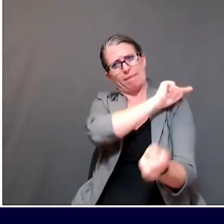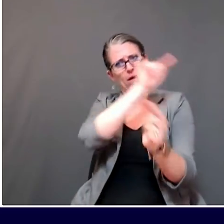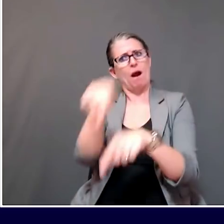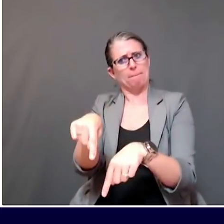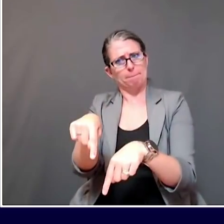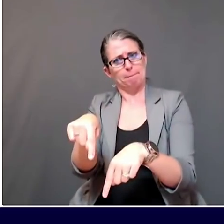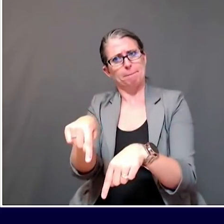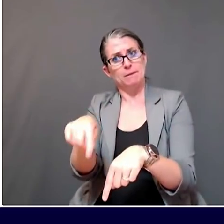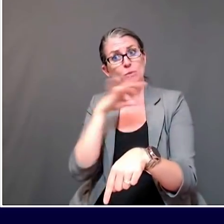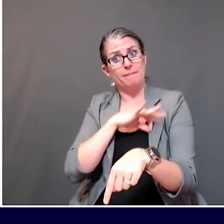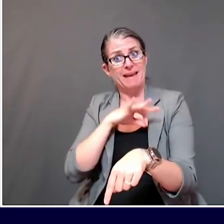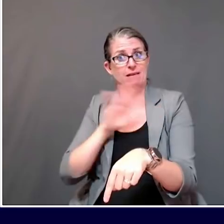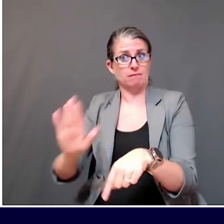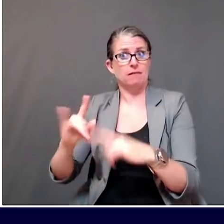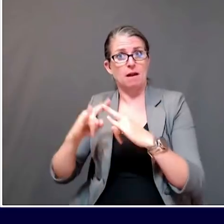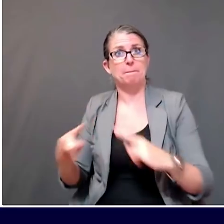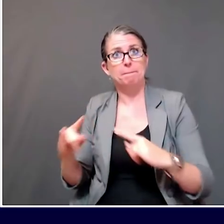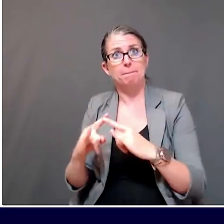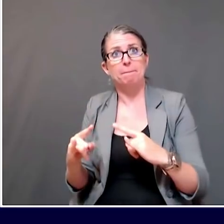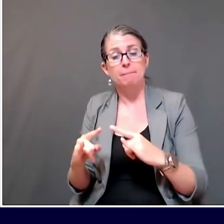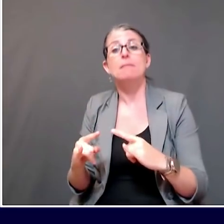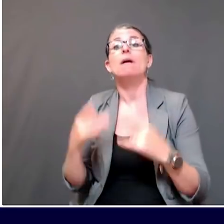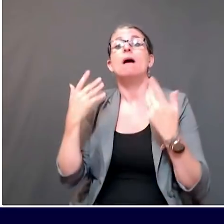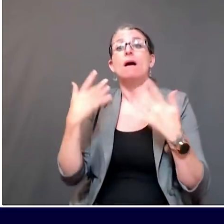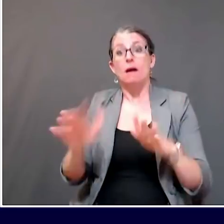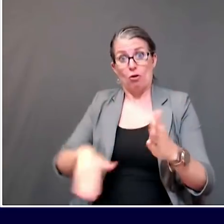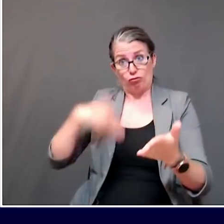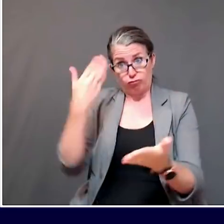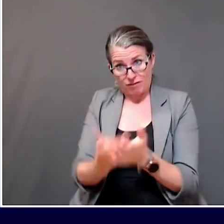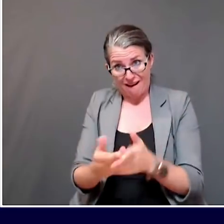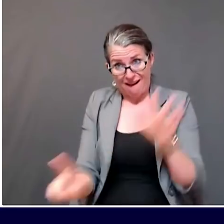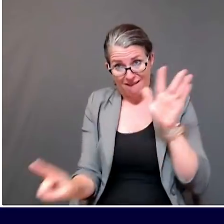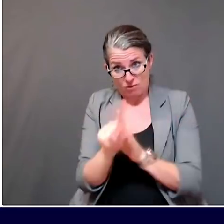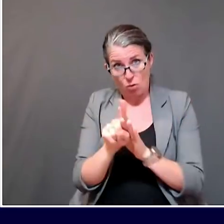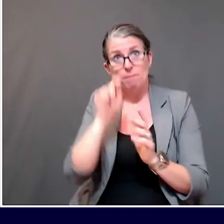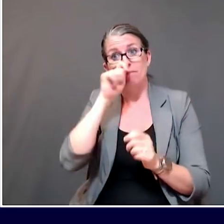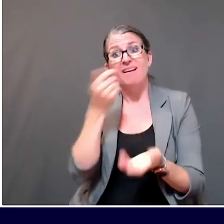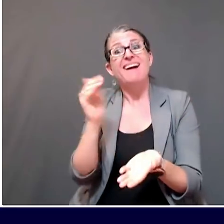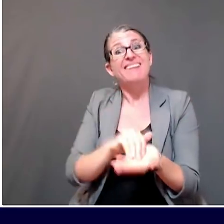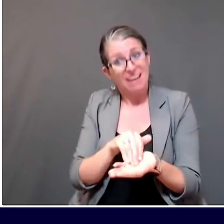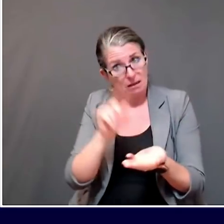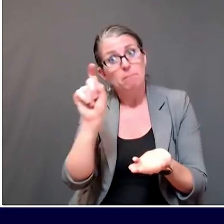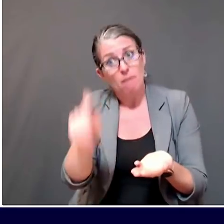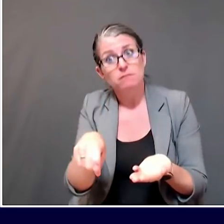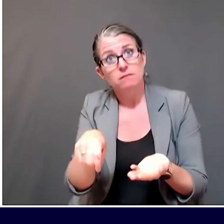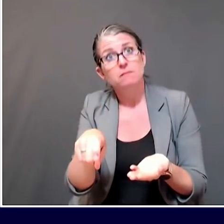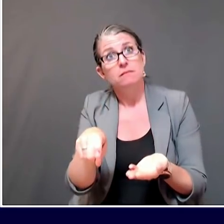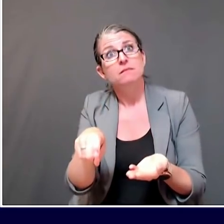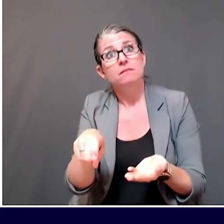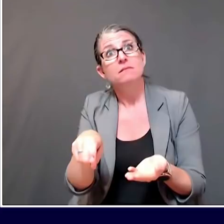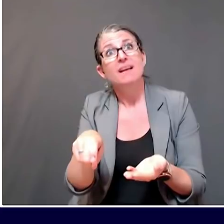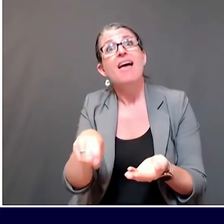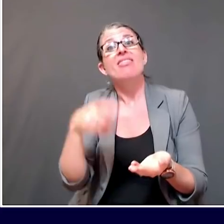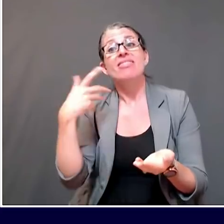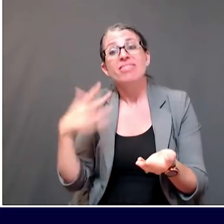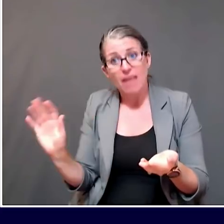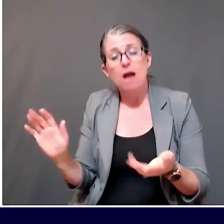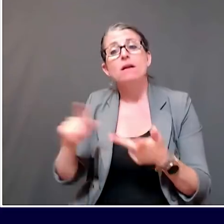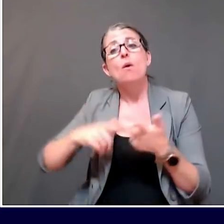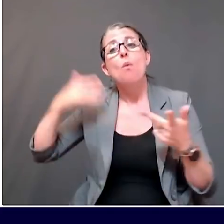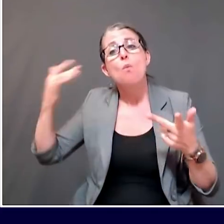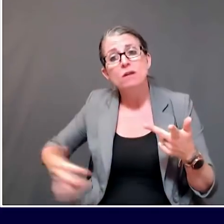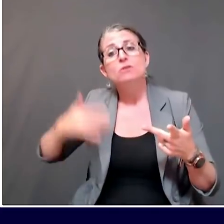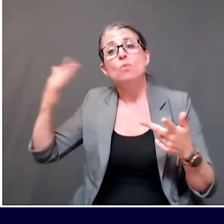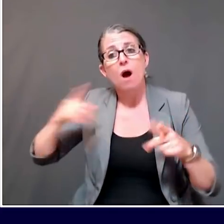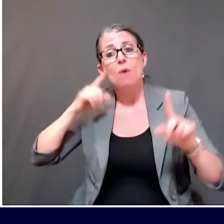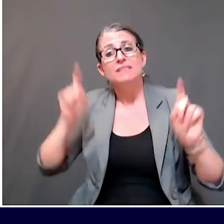protocol, tests campers and staff on a regular basis. So this was part of their normal protocol. So this